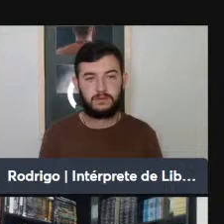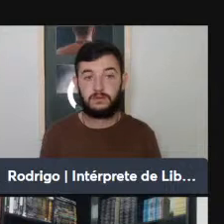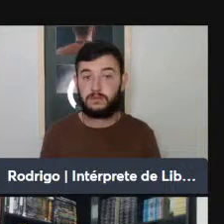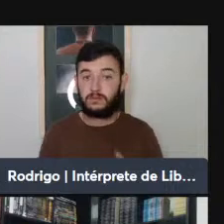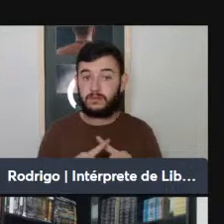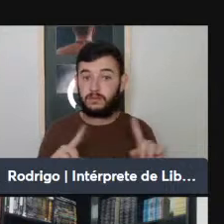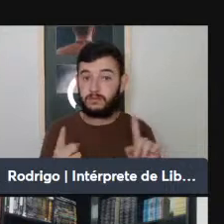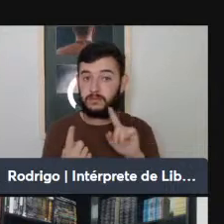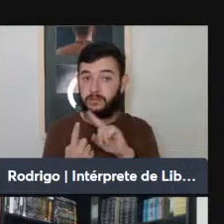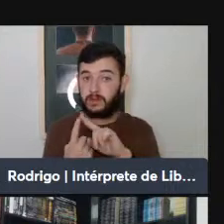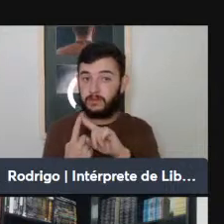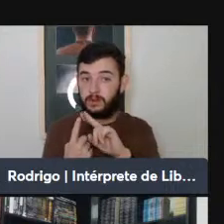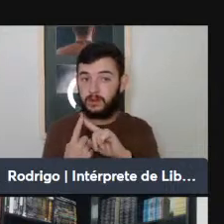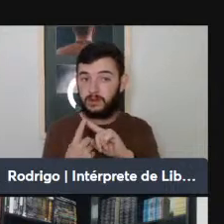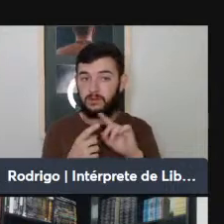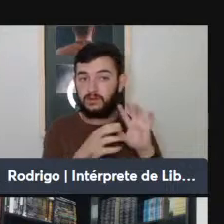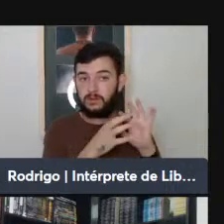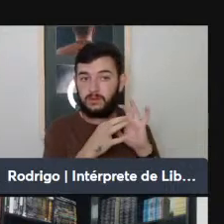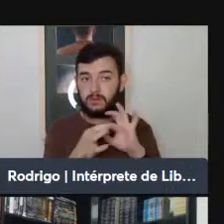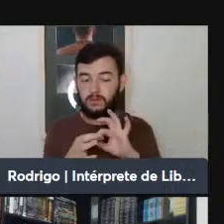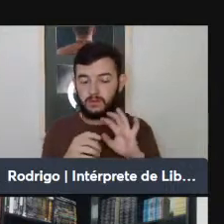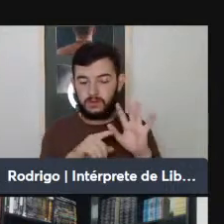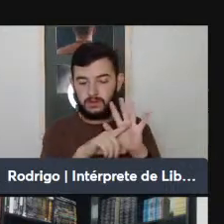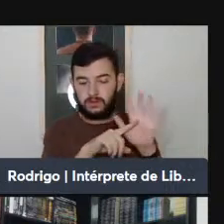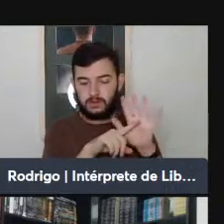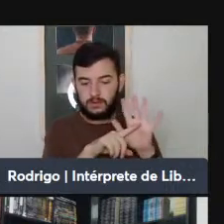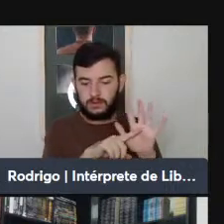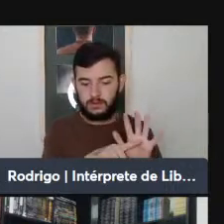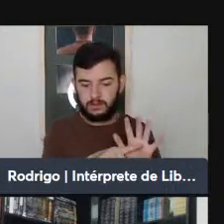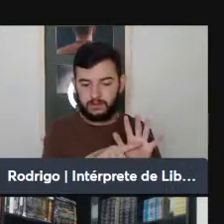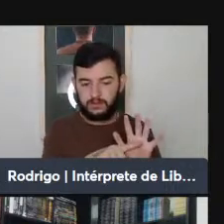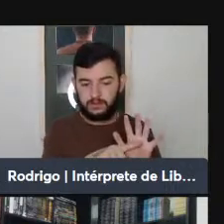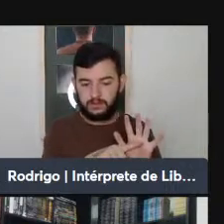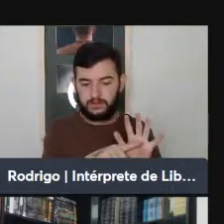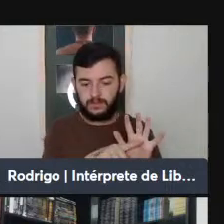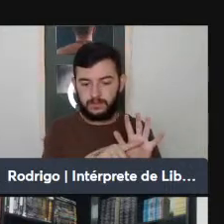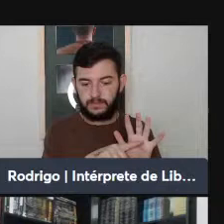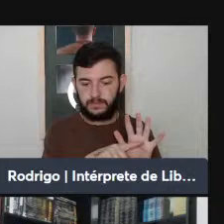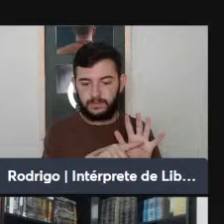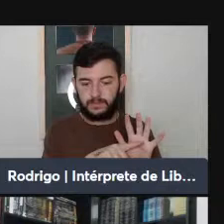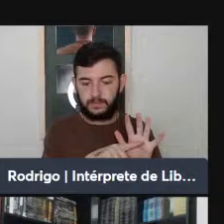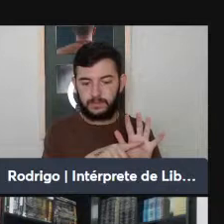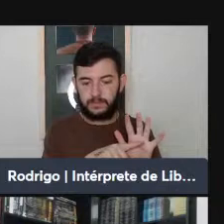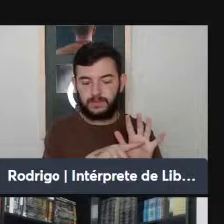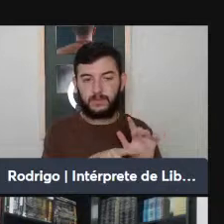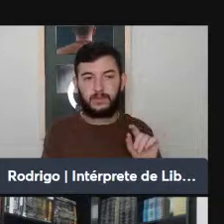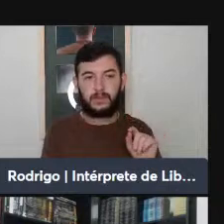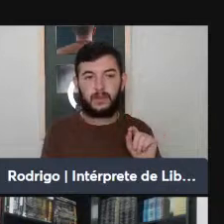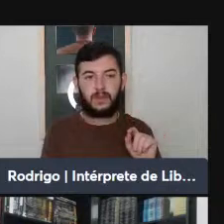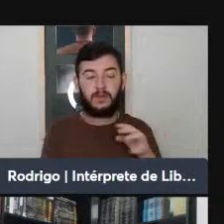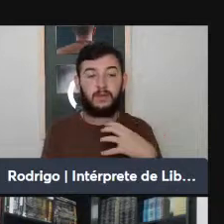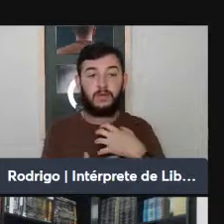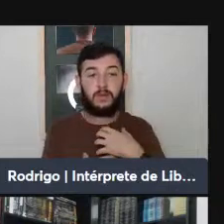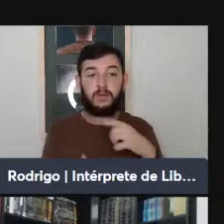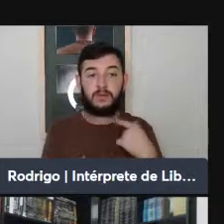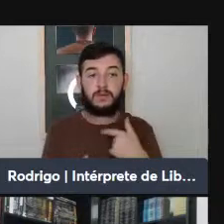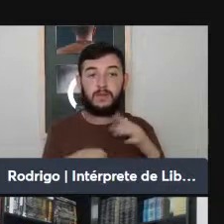Primeiro, em contexto de pesquisa, escrever é a melhor forma que temos de compartilhar